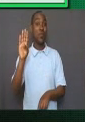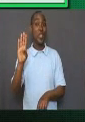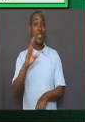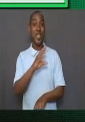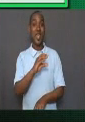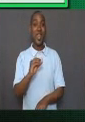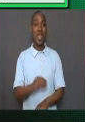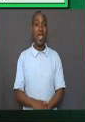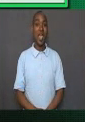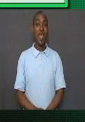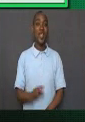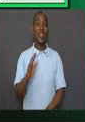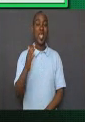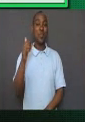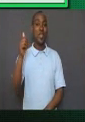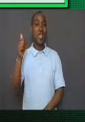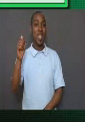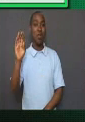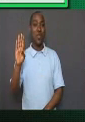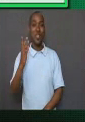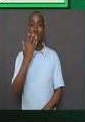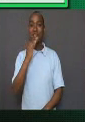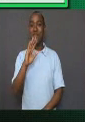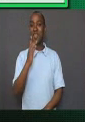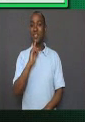and type AB blood.